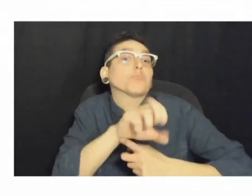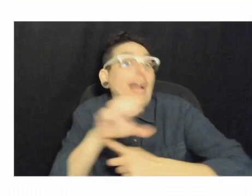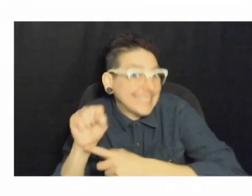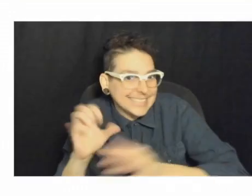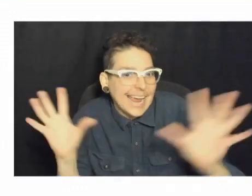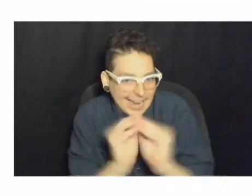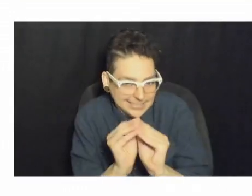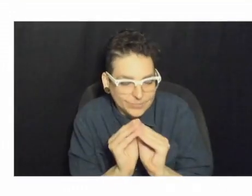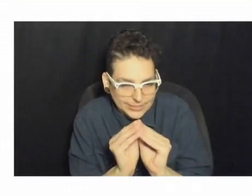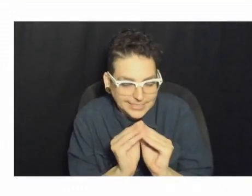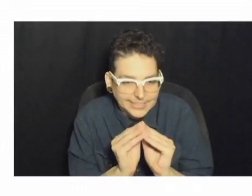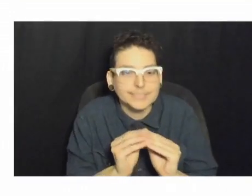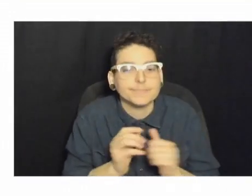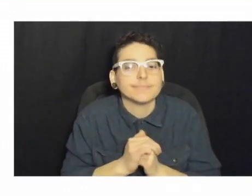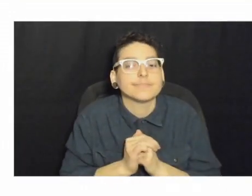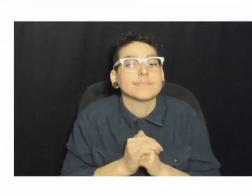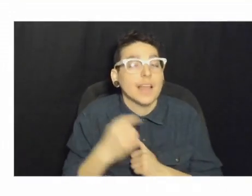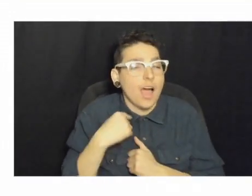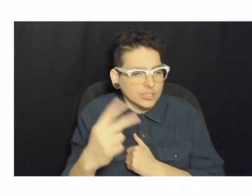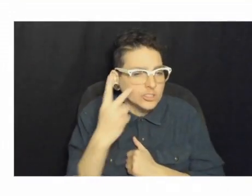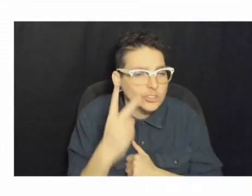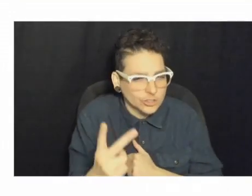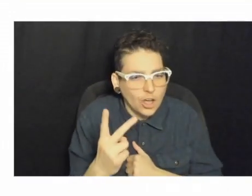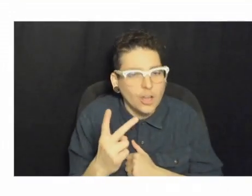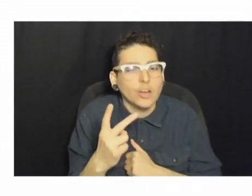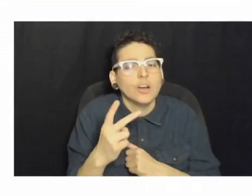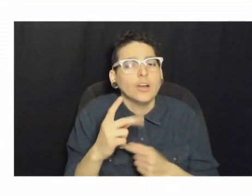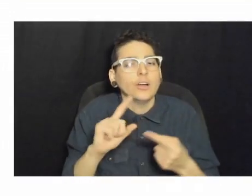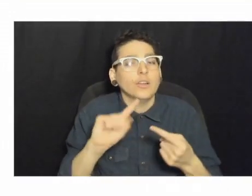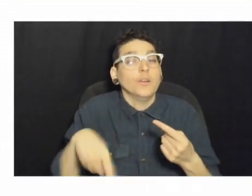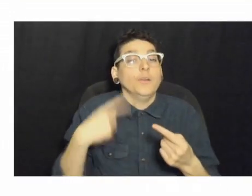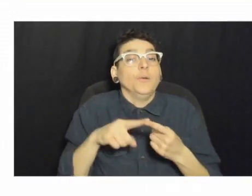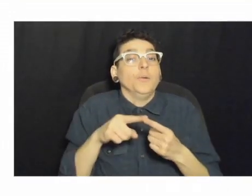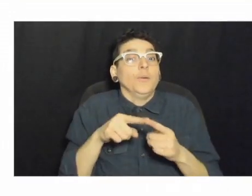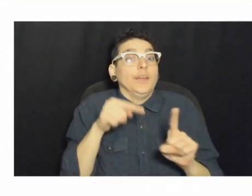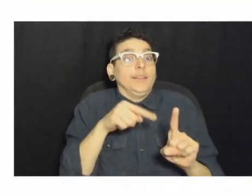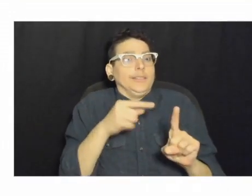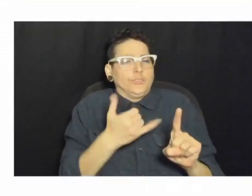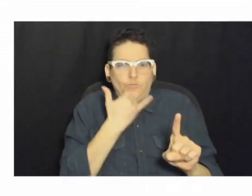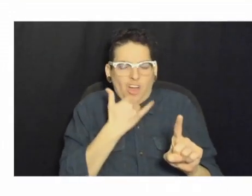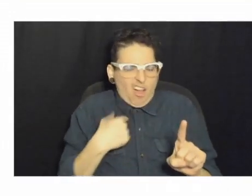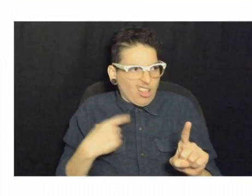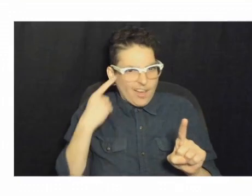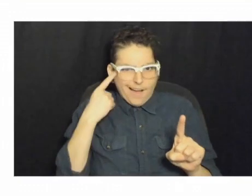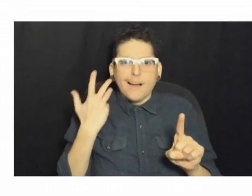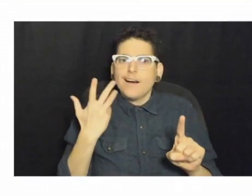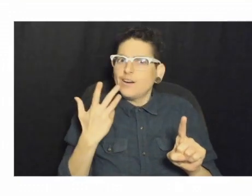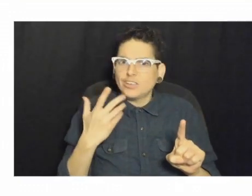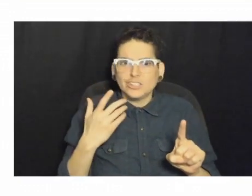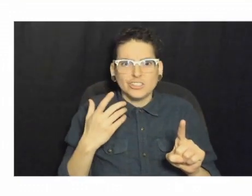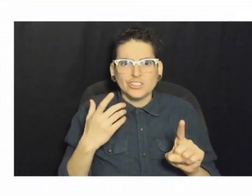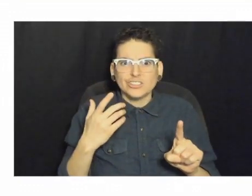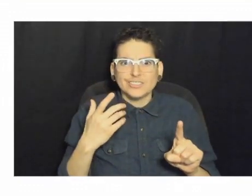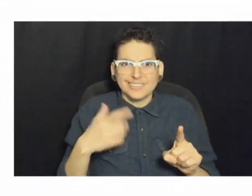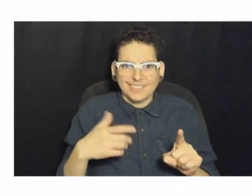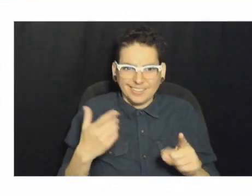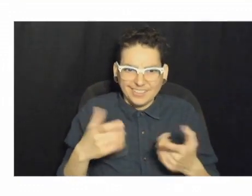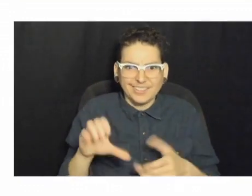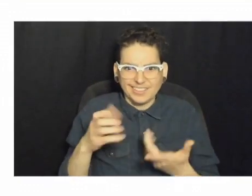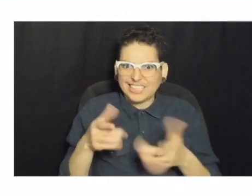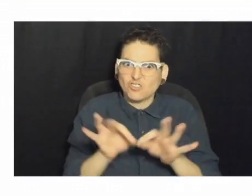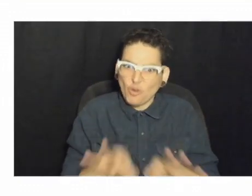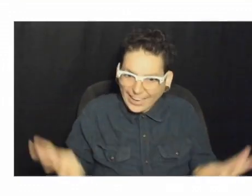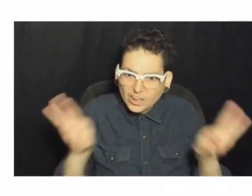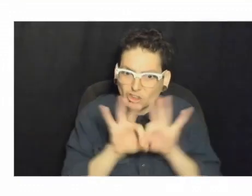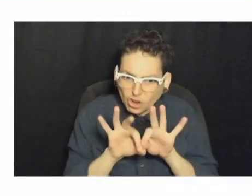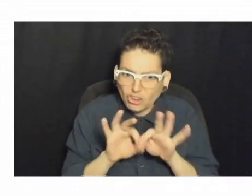really critical, and that idea came from the storytelling that was brought out. I think there's a